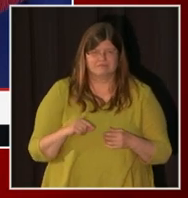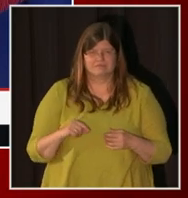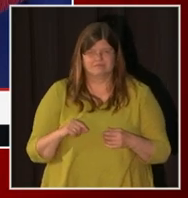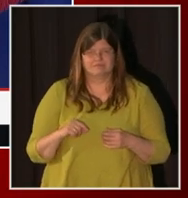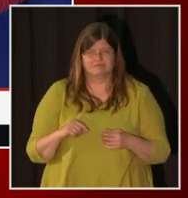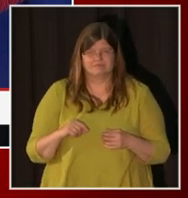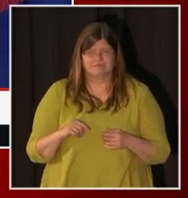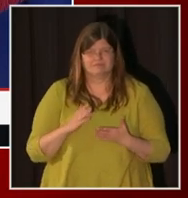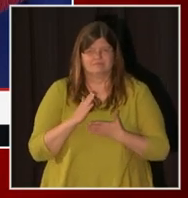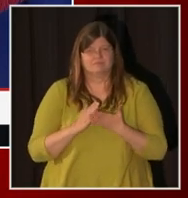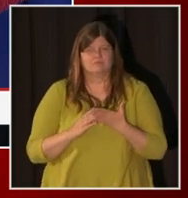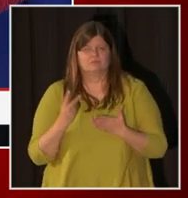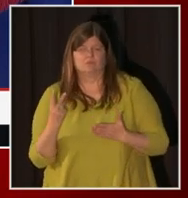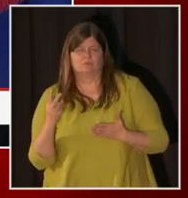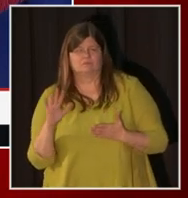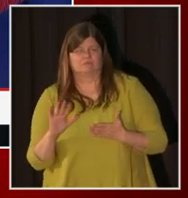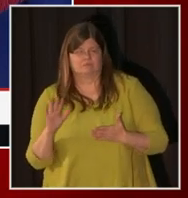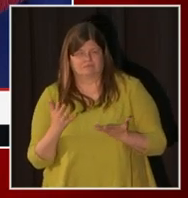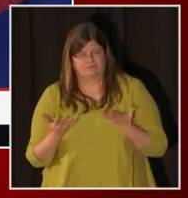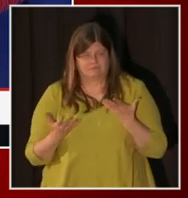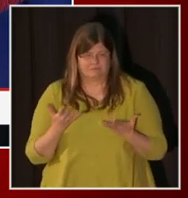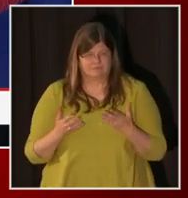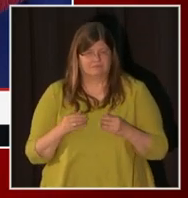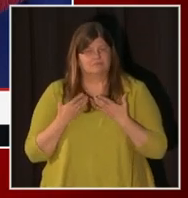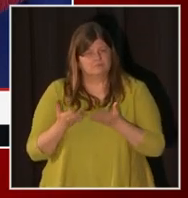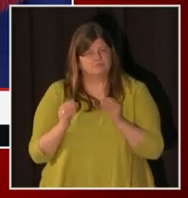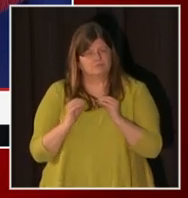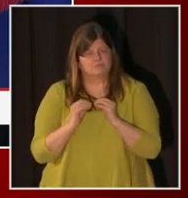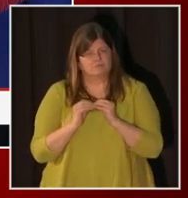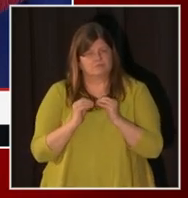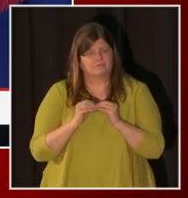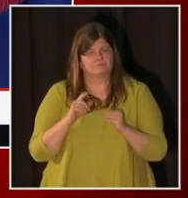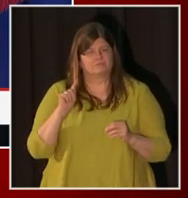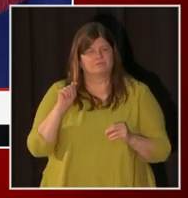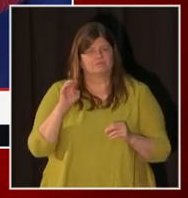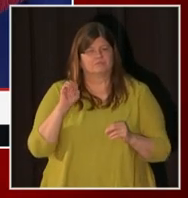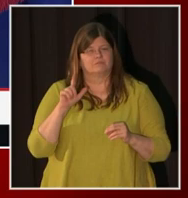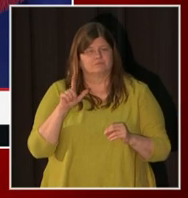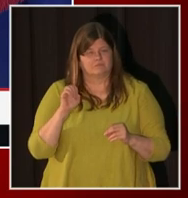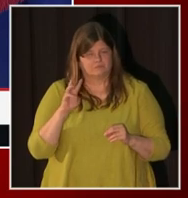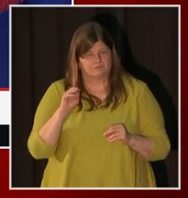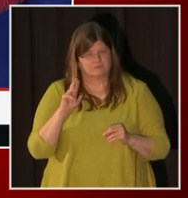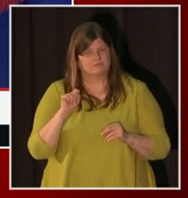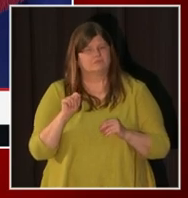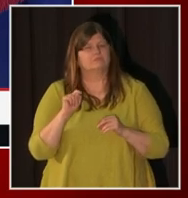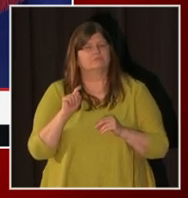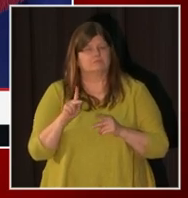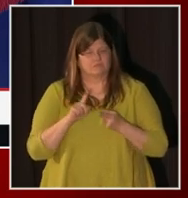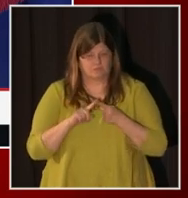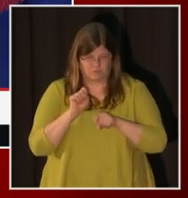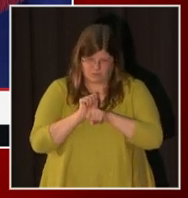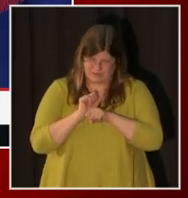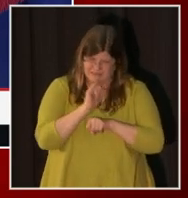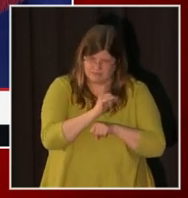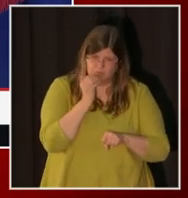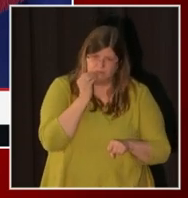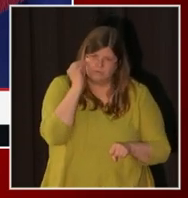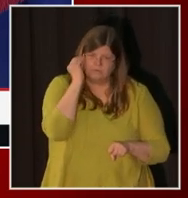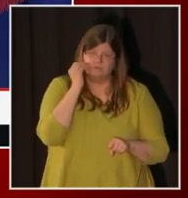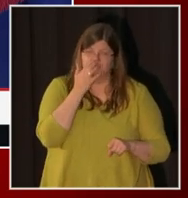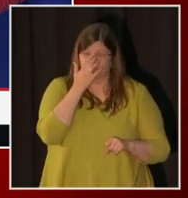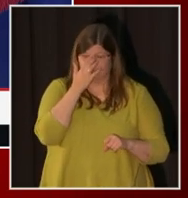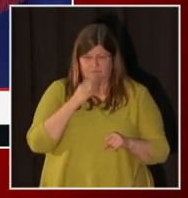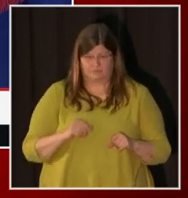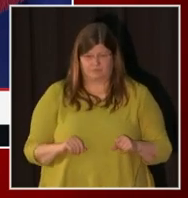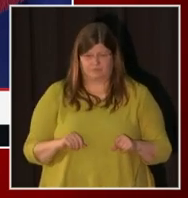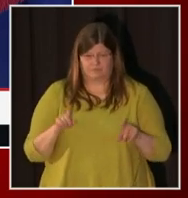2. More telework. That doesn't mean it's in the exact same posture that they're in, but as many people as possible